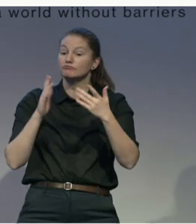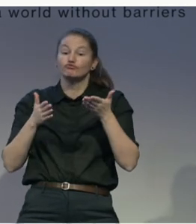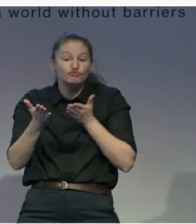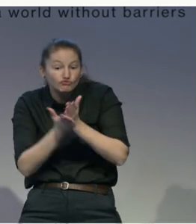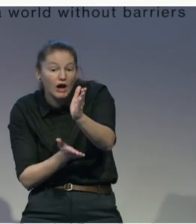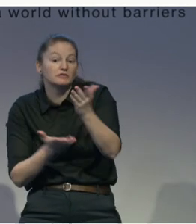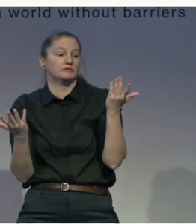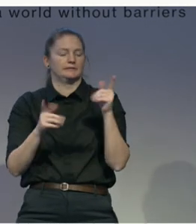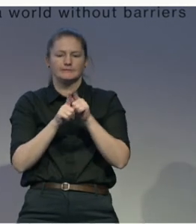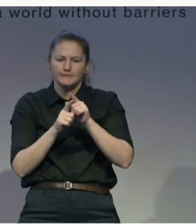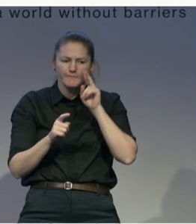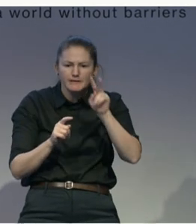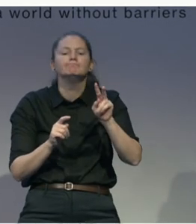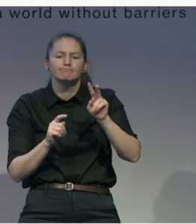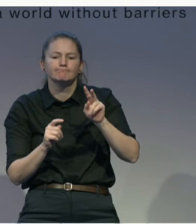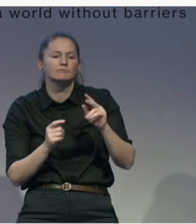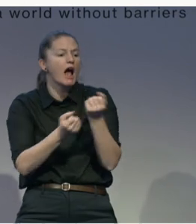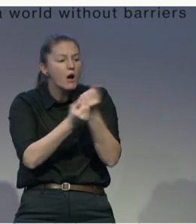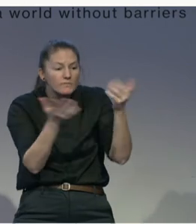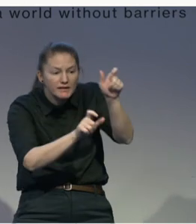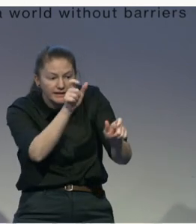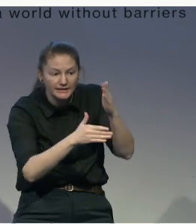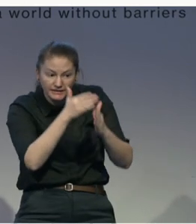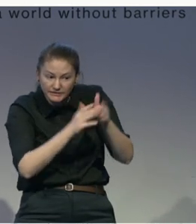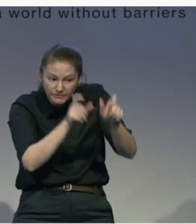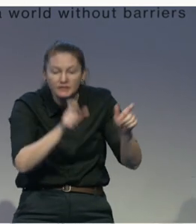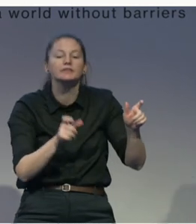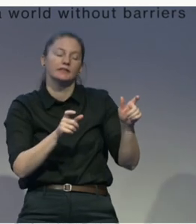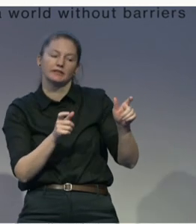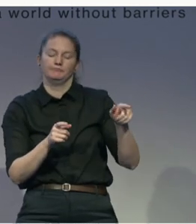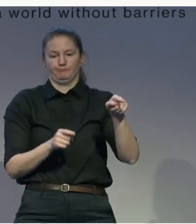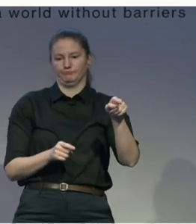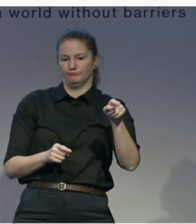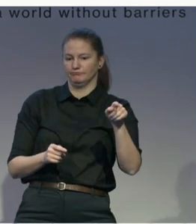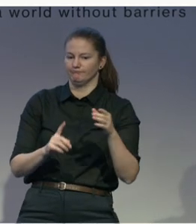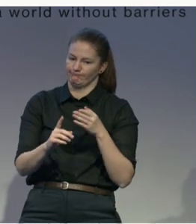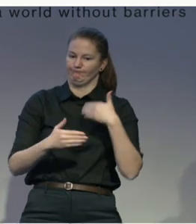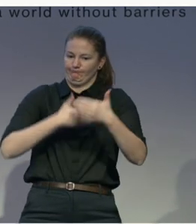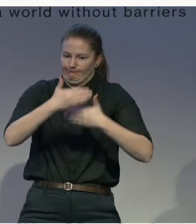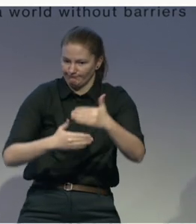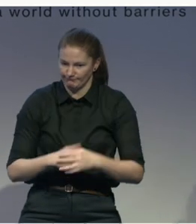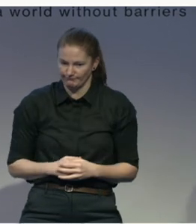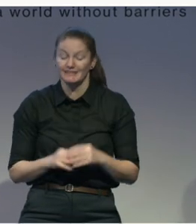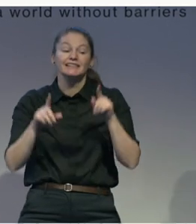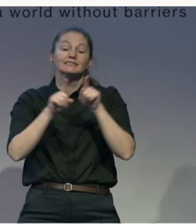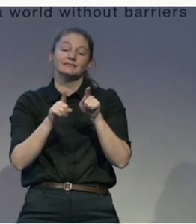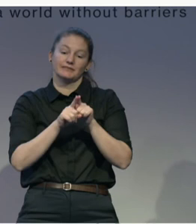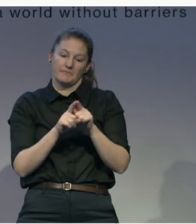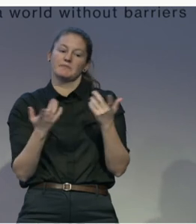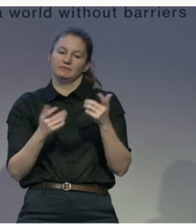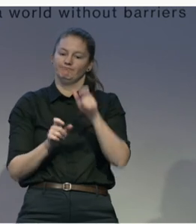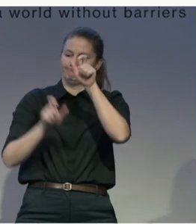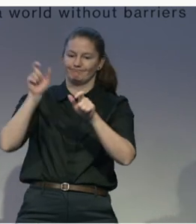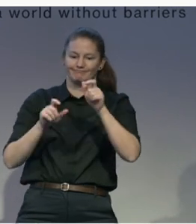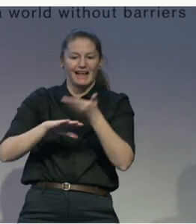have involvement of experts on disability on all levels, from the community up to